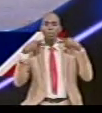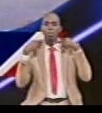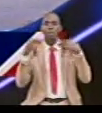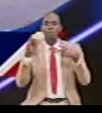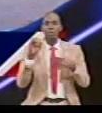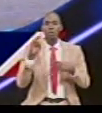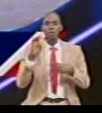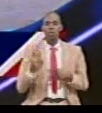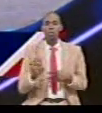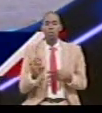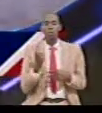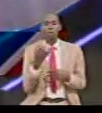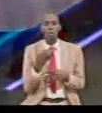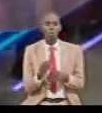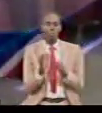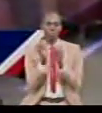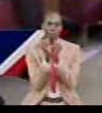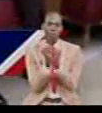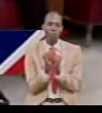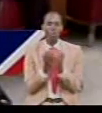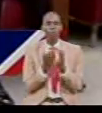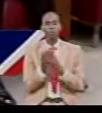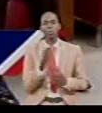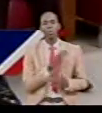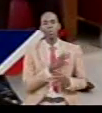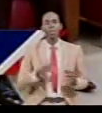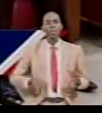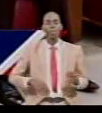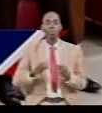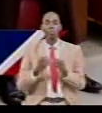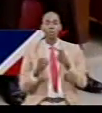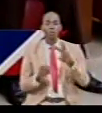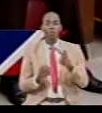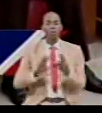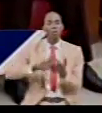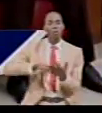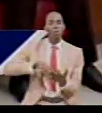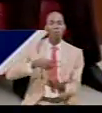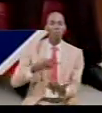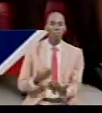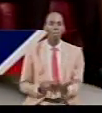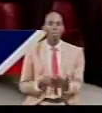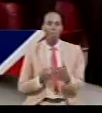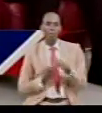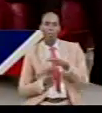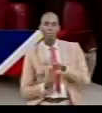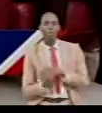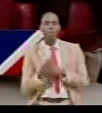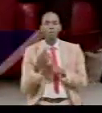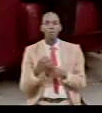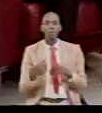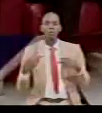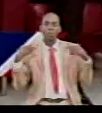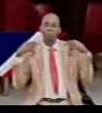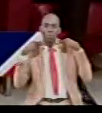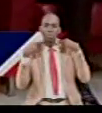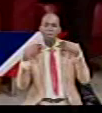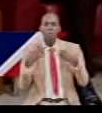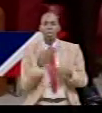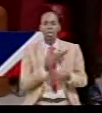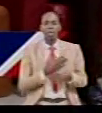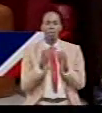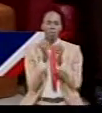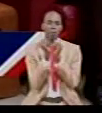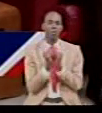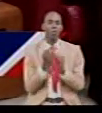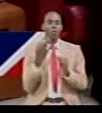bondage through Christ. Number two, falling under the yoke and bondage of